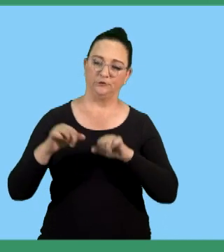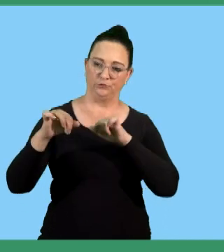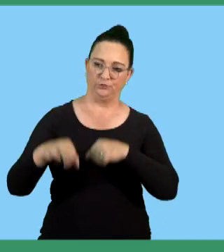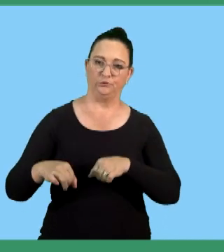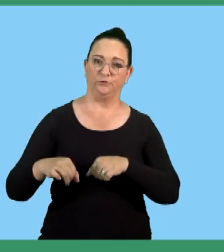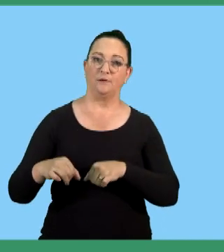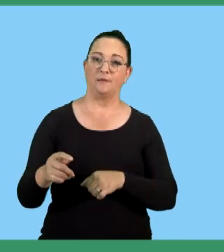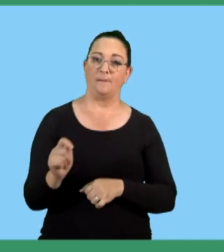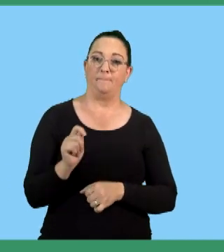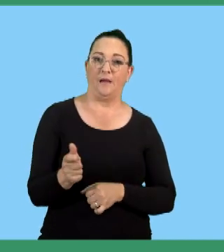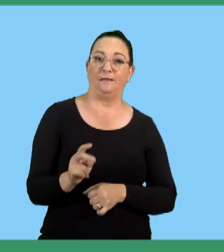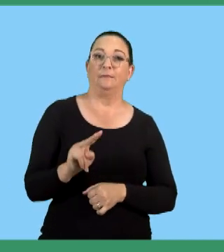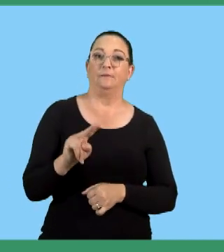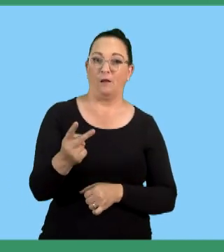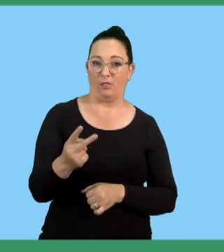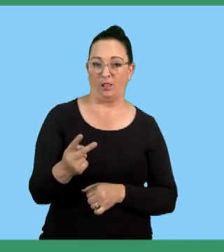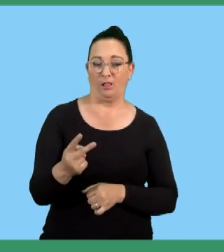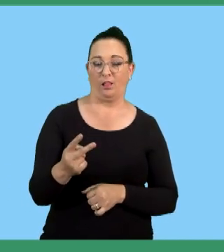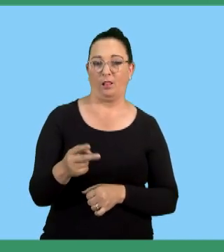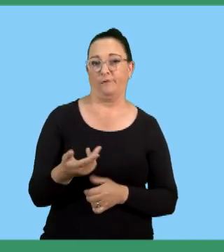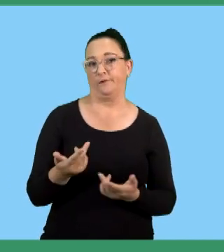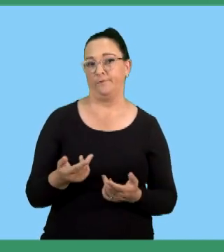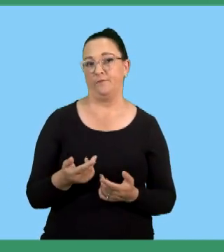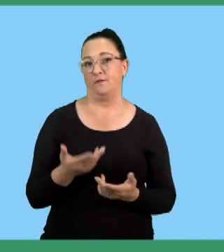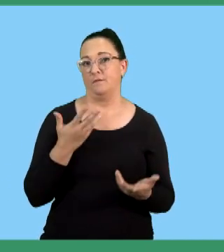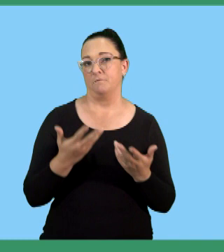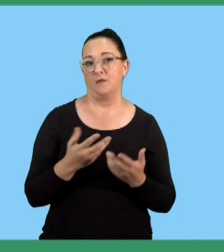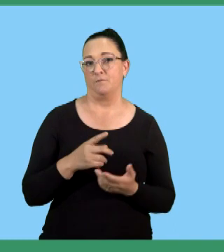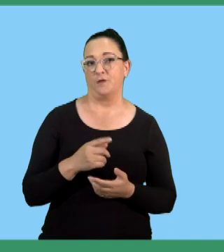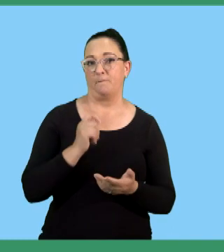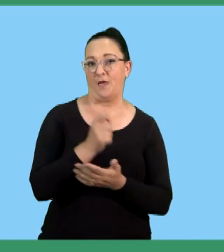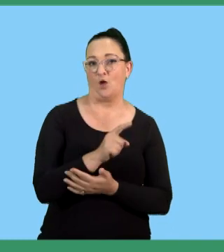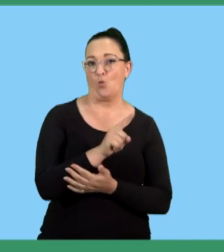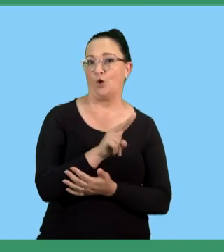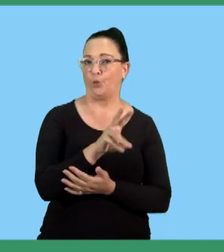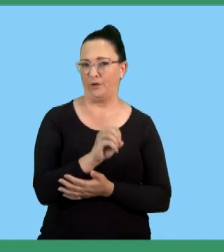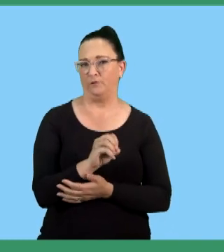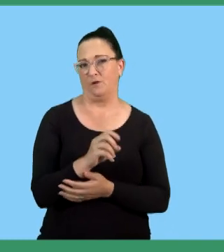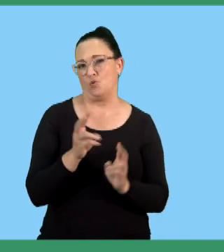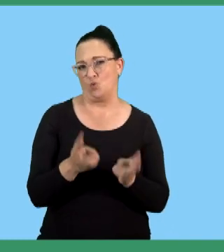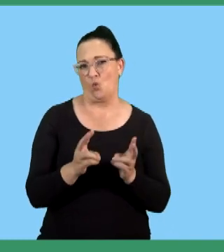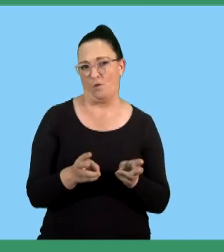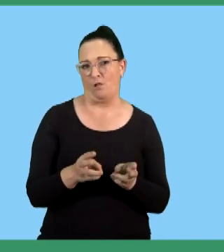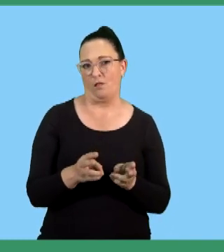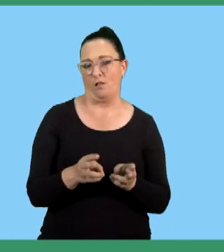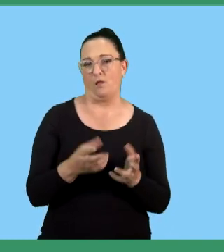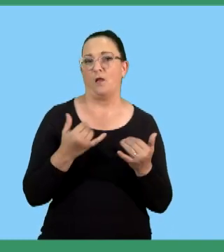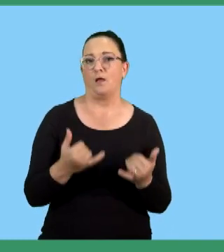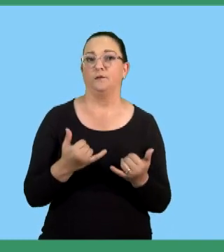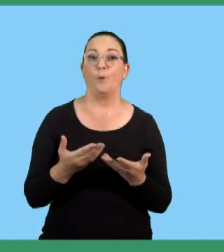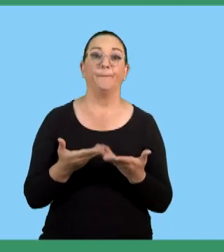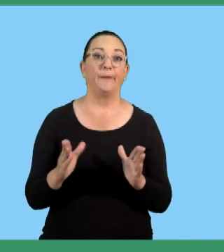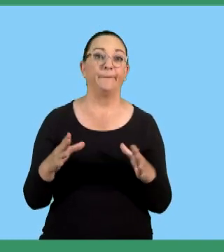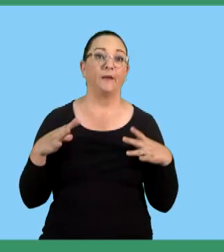paid double the rate. So if the rate is 120 on a normal basis, so what's going to happen?